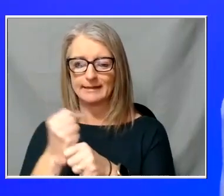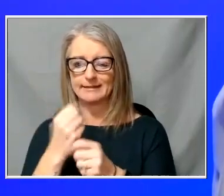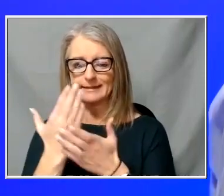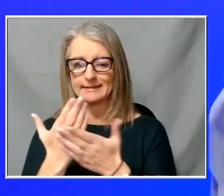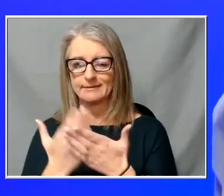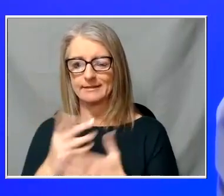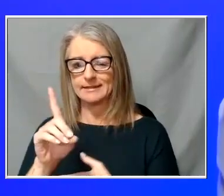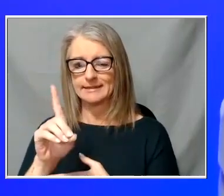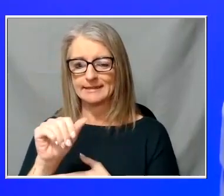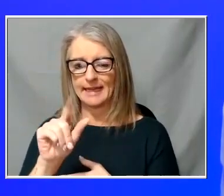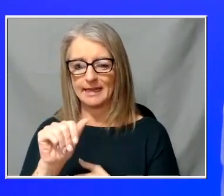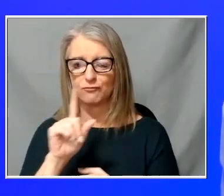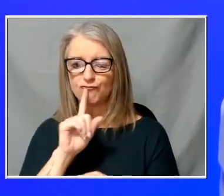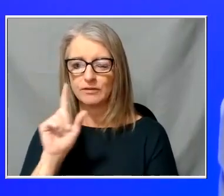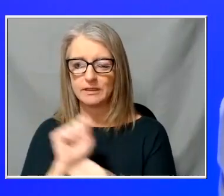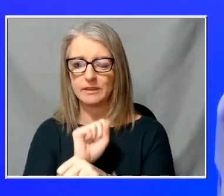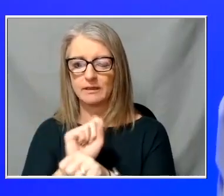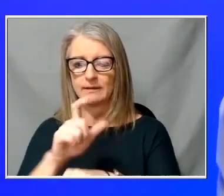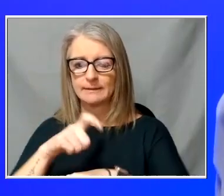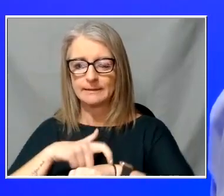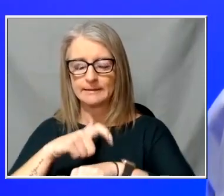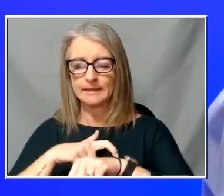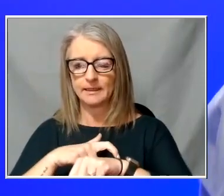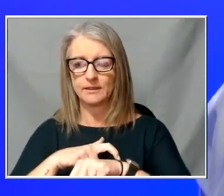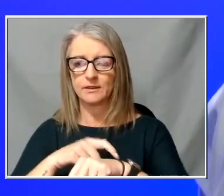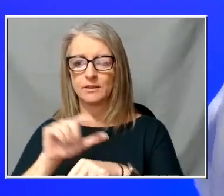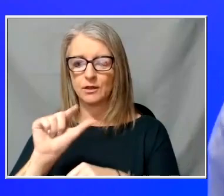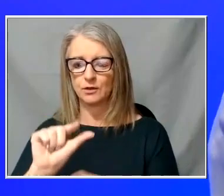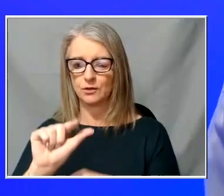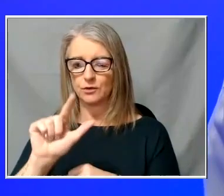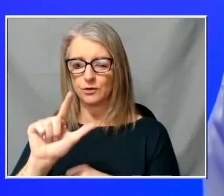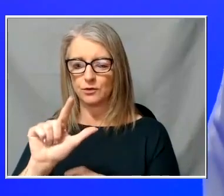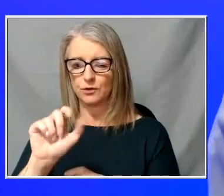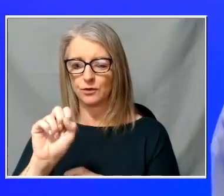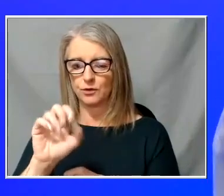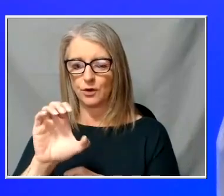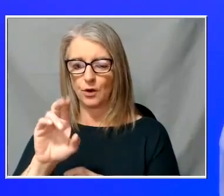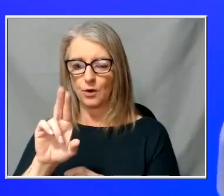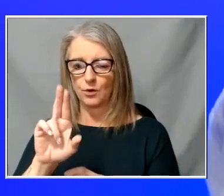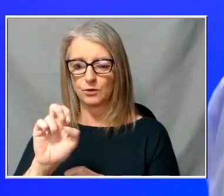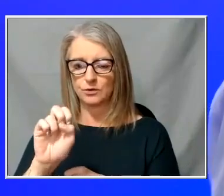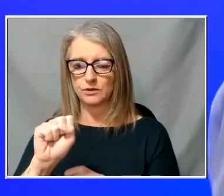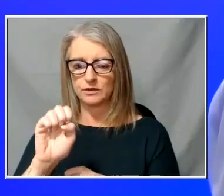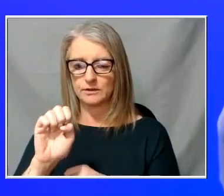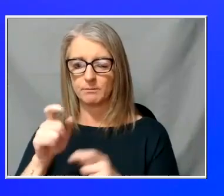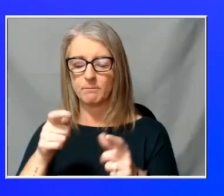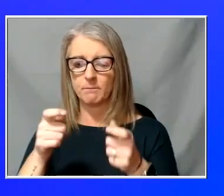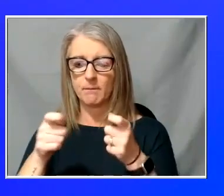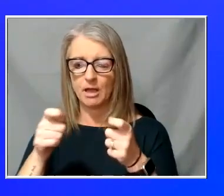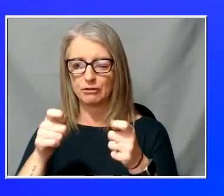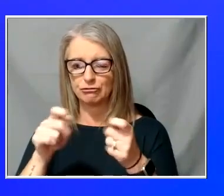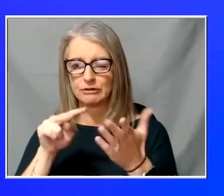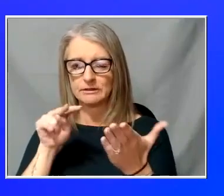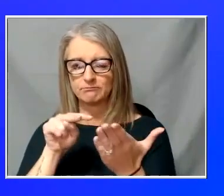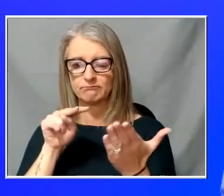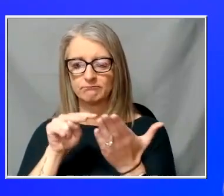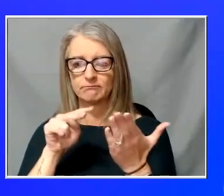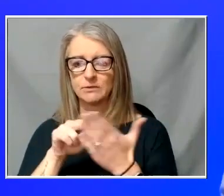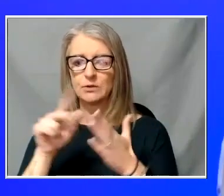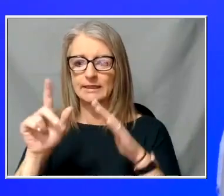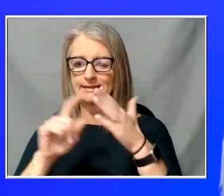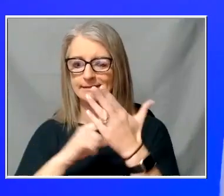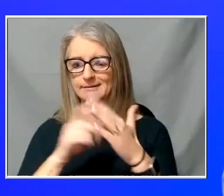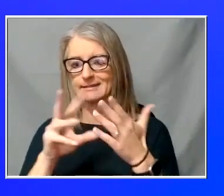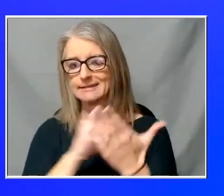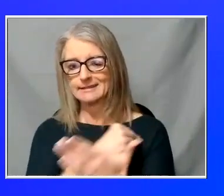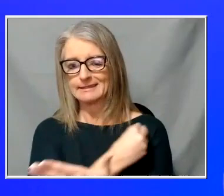are real-time continuous glucose monitoring, and also the flash glucose monitoring that you need to scan to get the